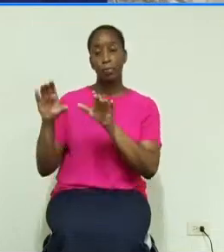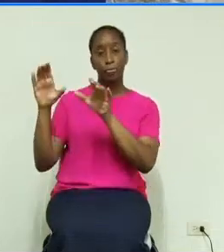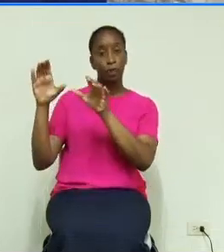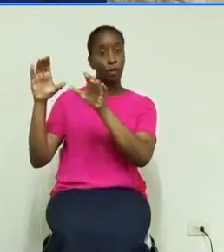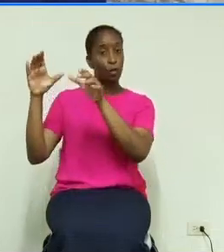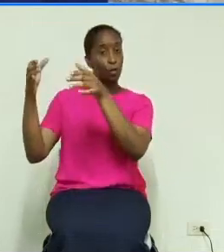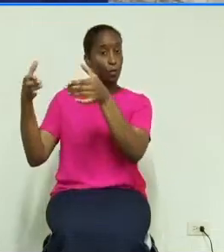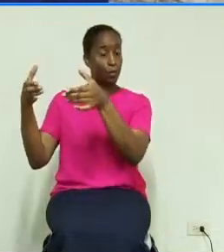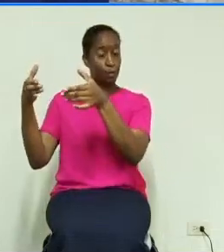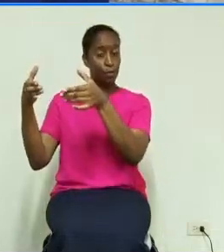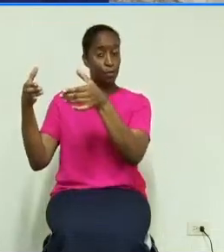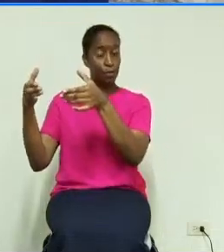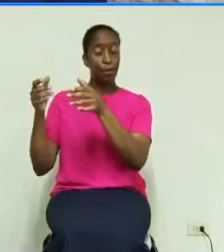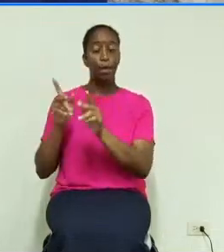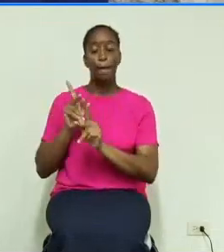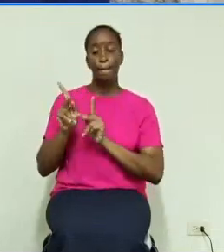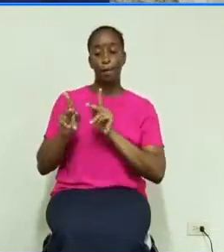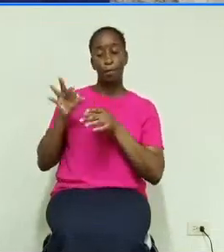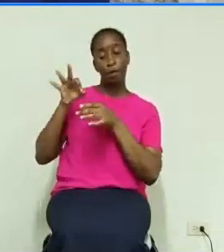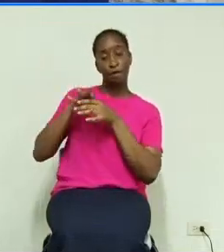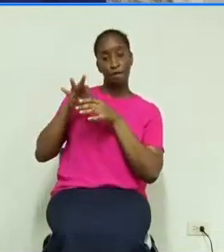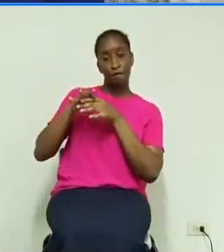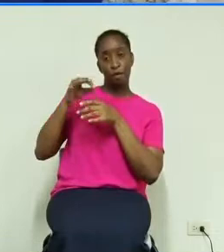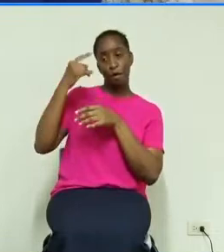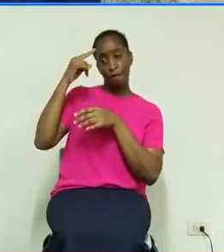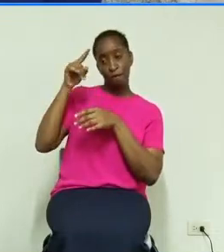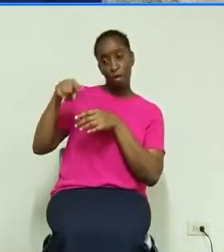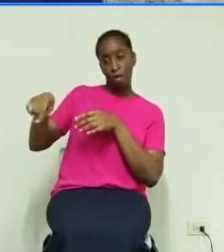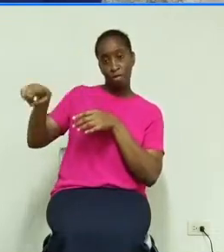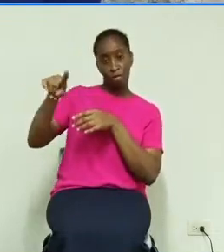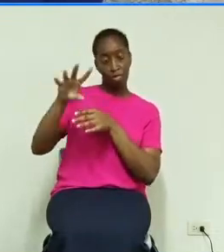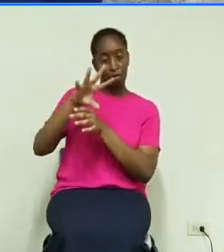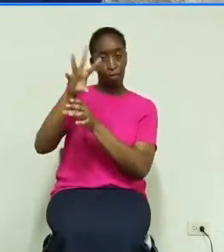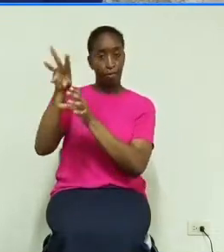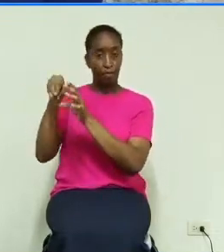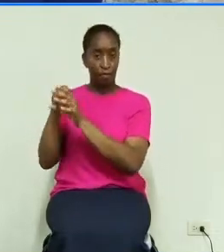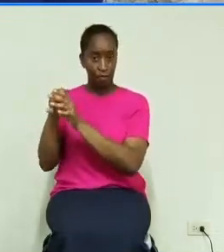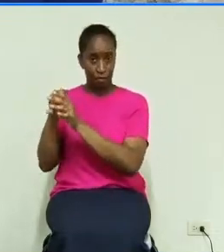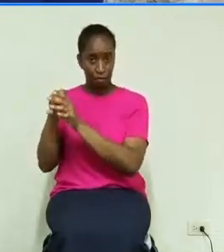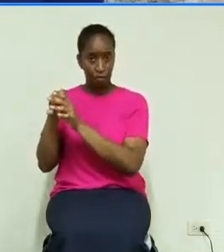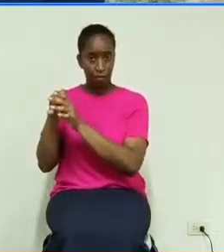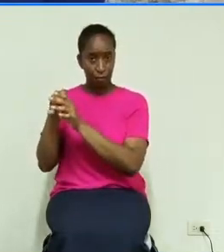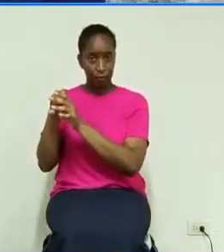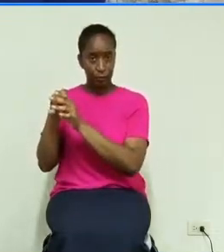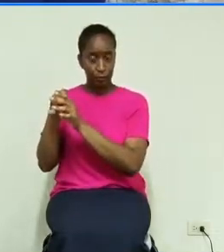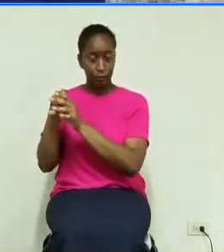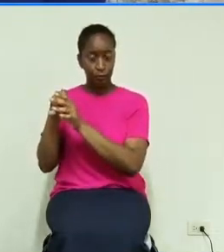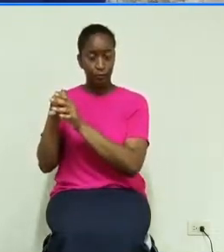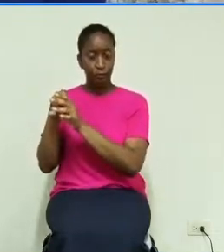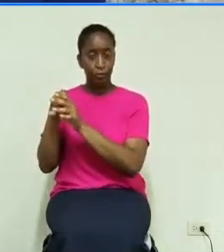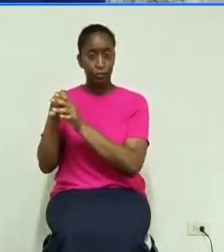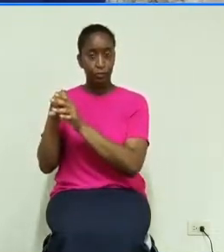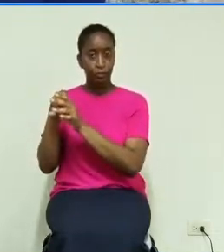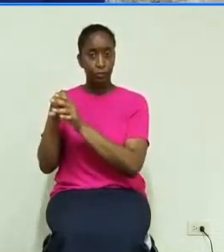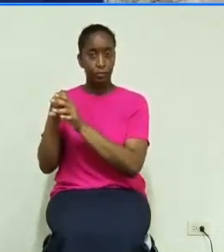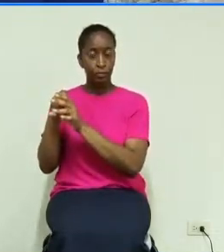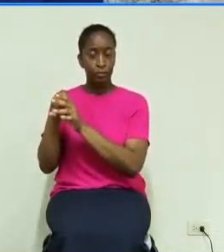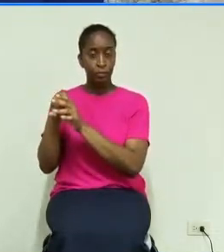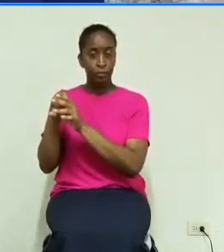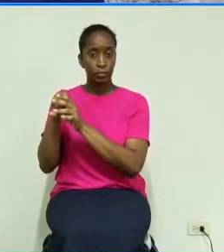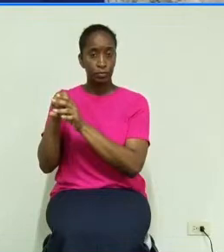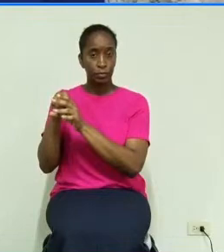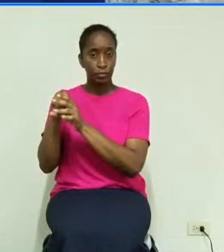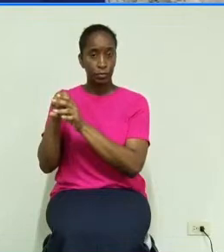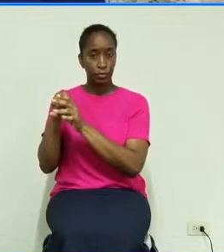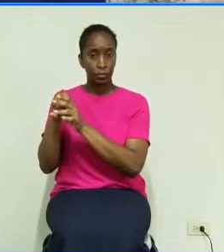parliamentarians sit, and where you will also find and they're called the backbench, and the elected but